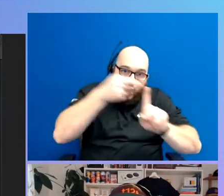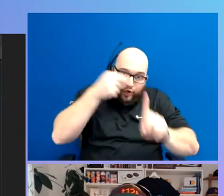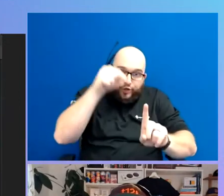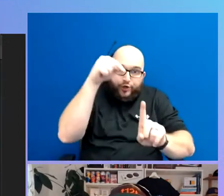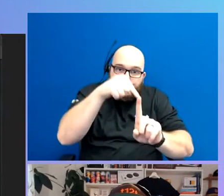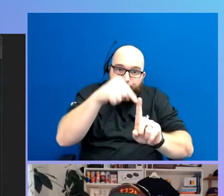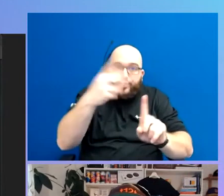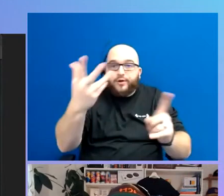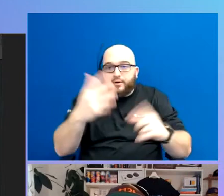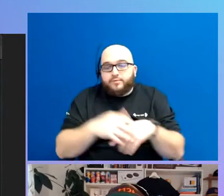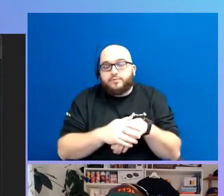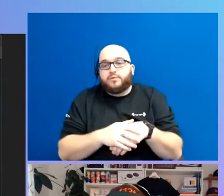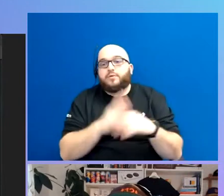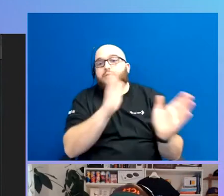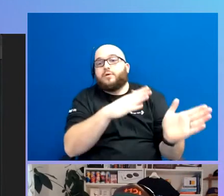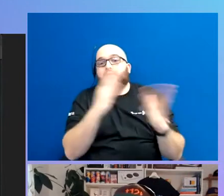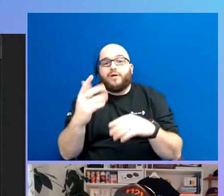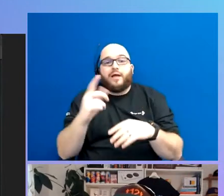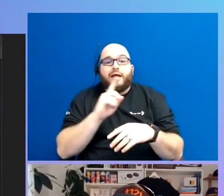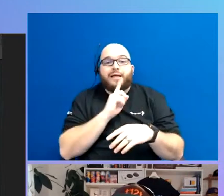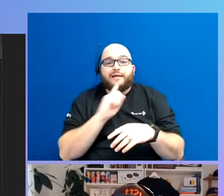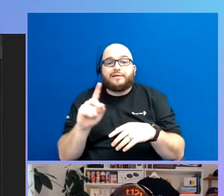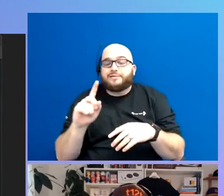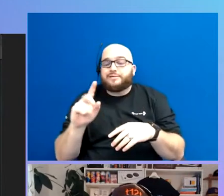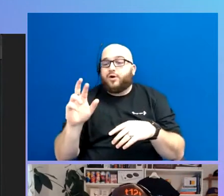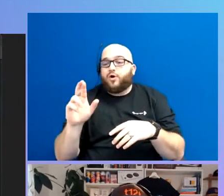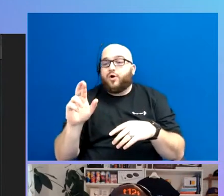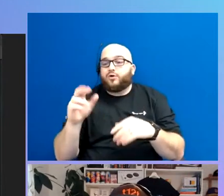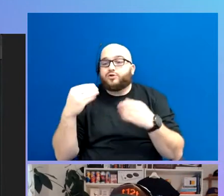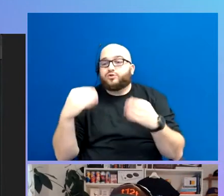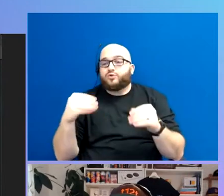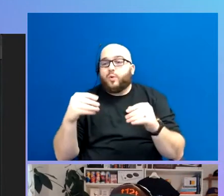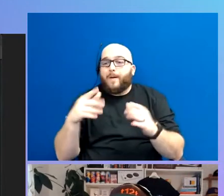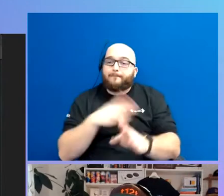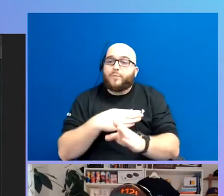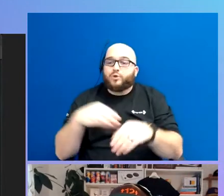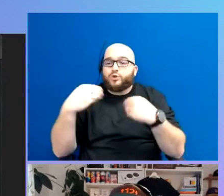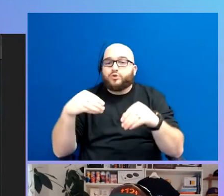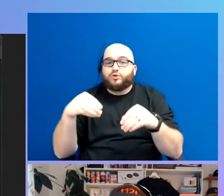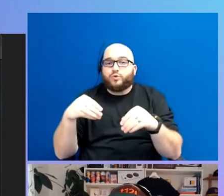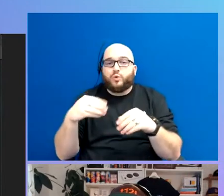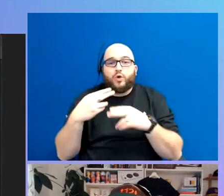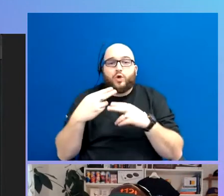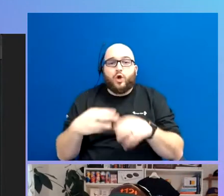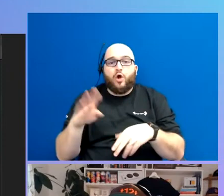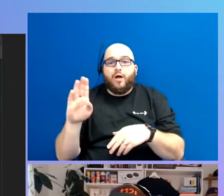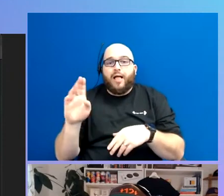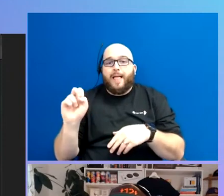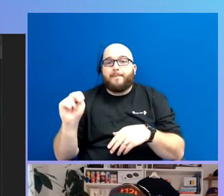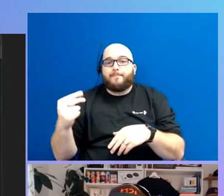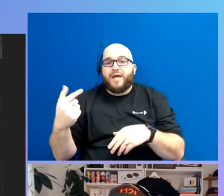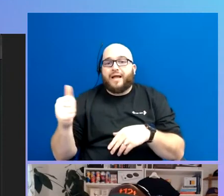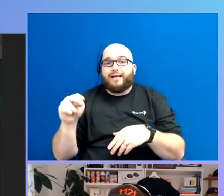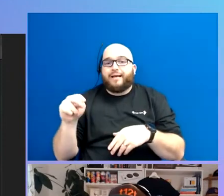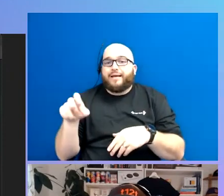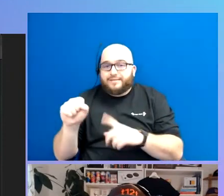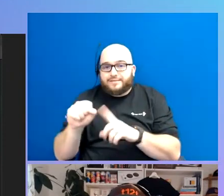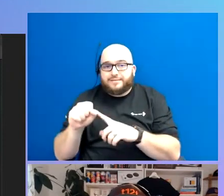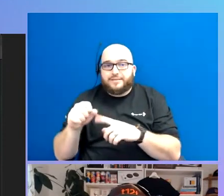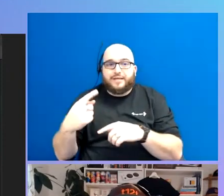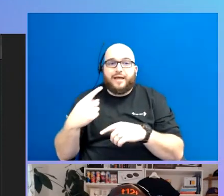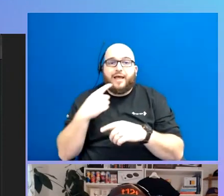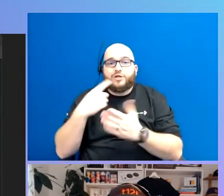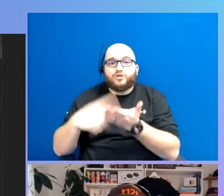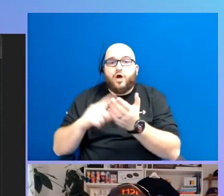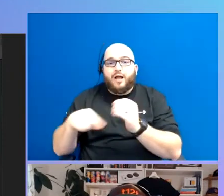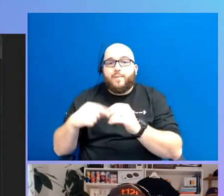Another one is from a record store in Sweden called Bengans. it says Friday releases,